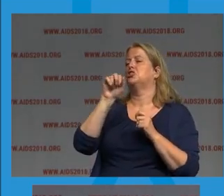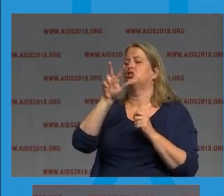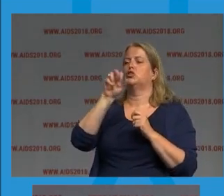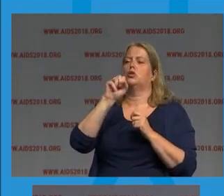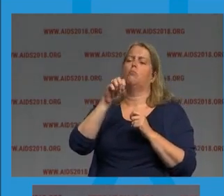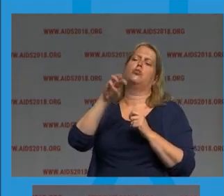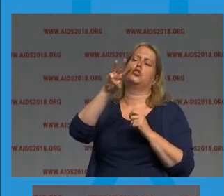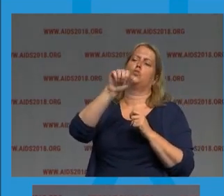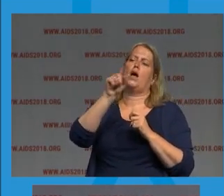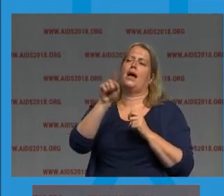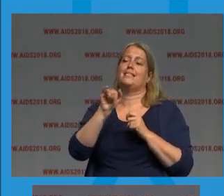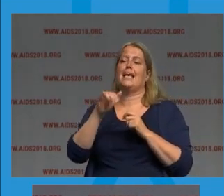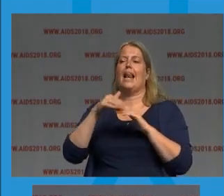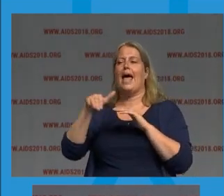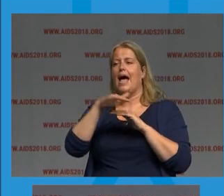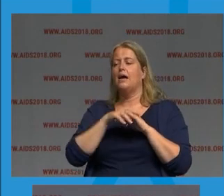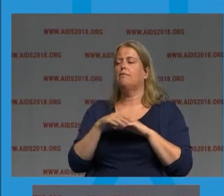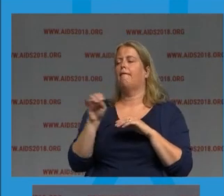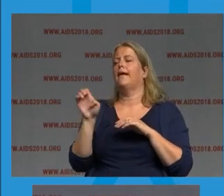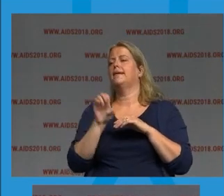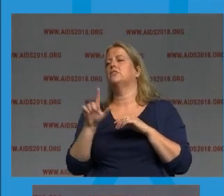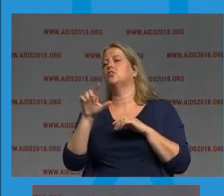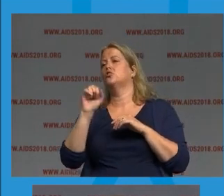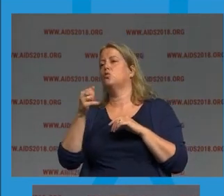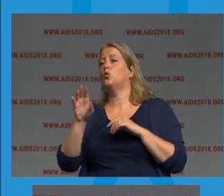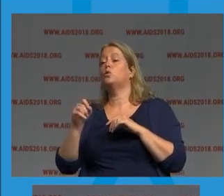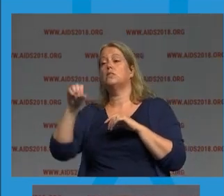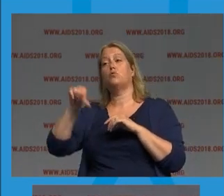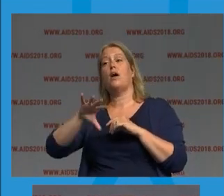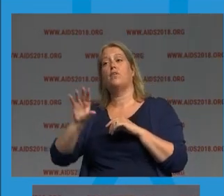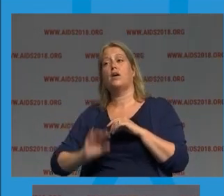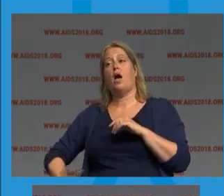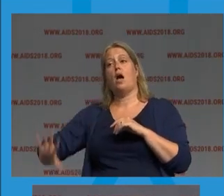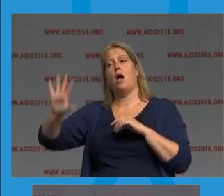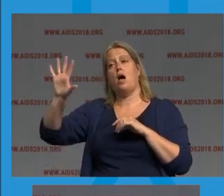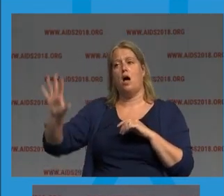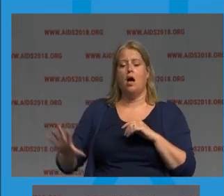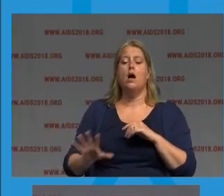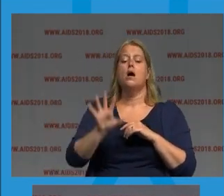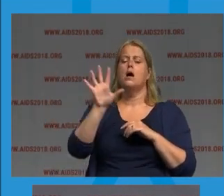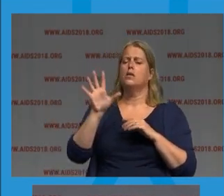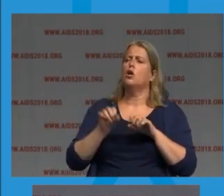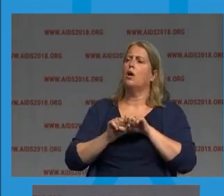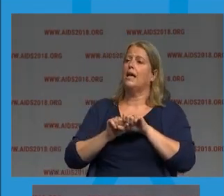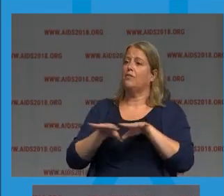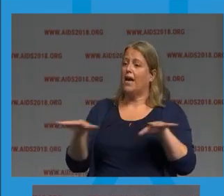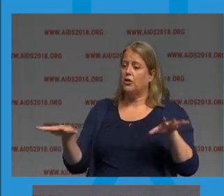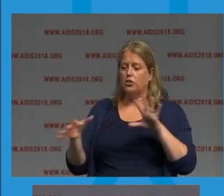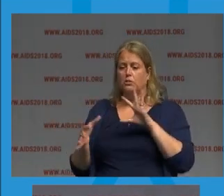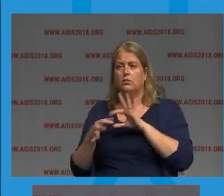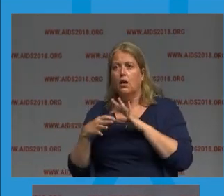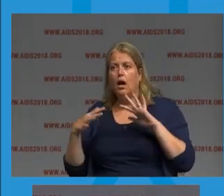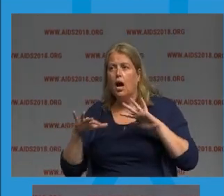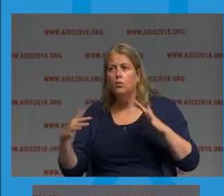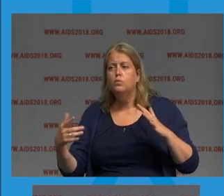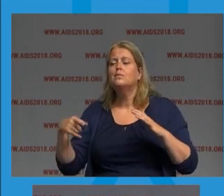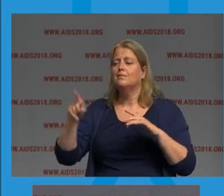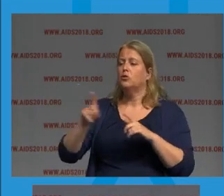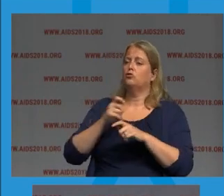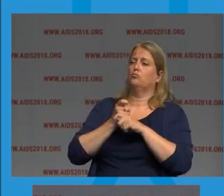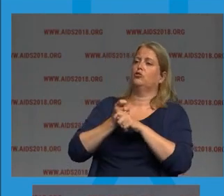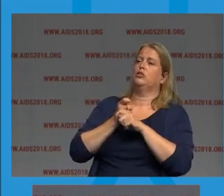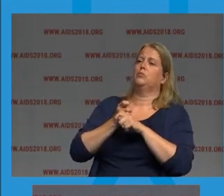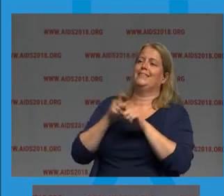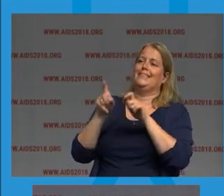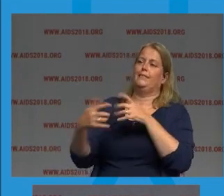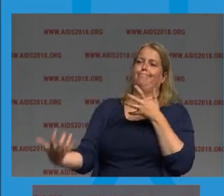South Africa, you see that about 40% of the infections are due to the unmet treatment needs. And again, in the context of